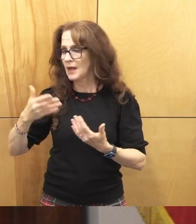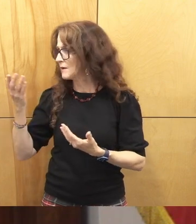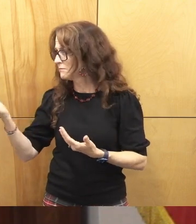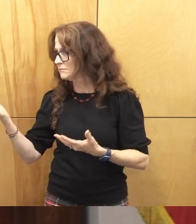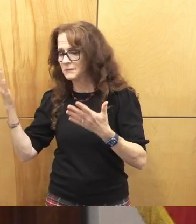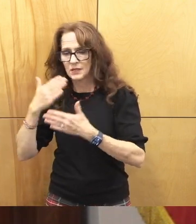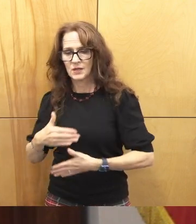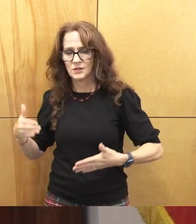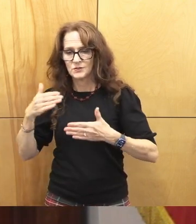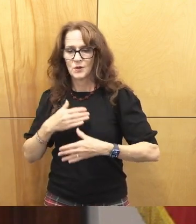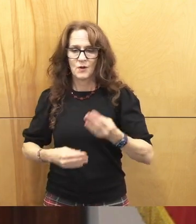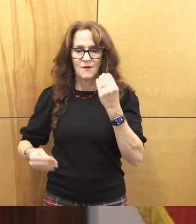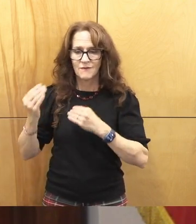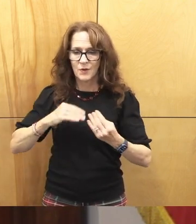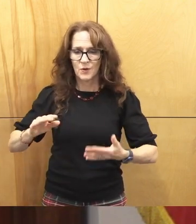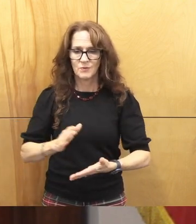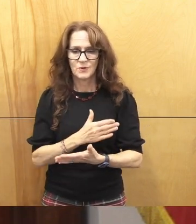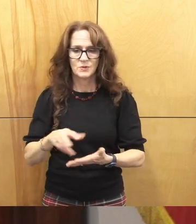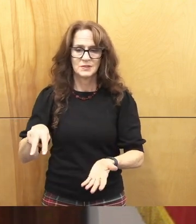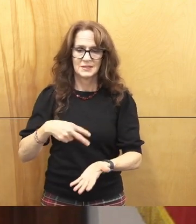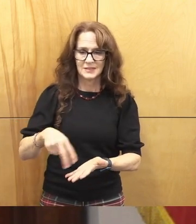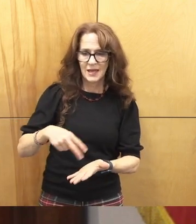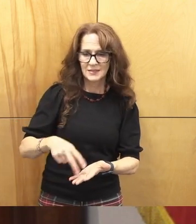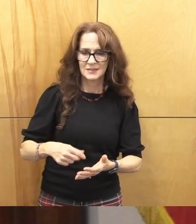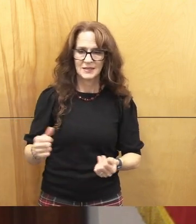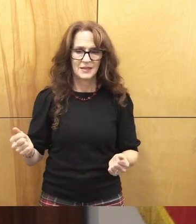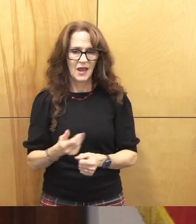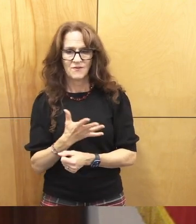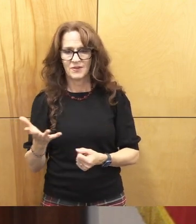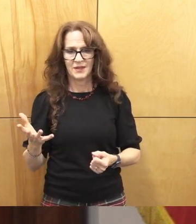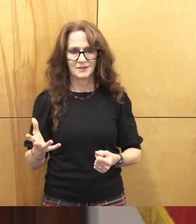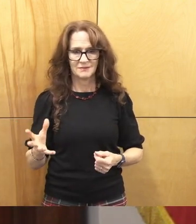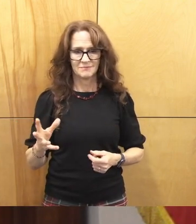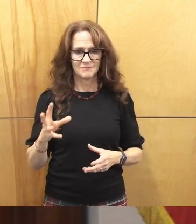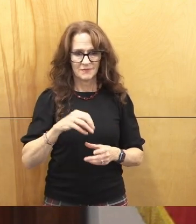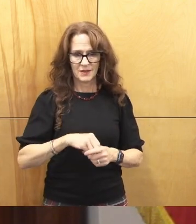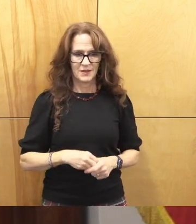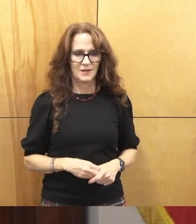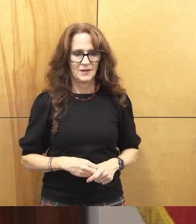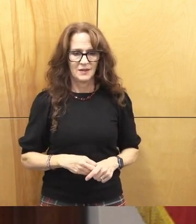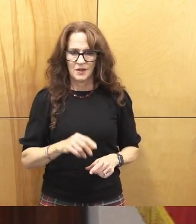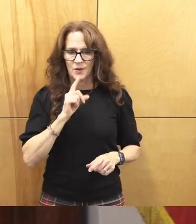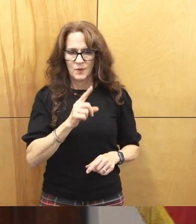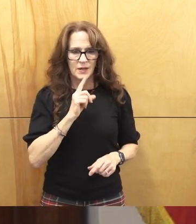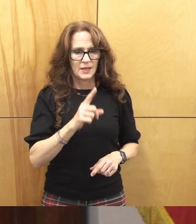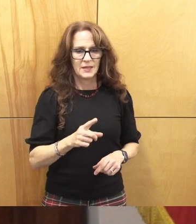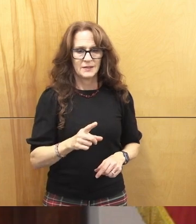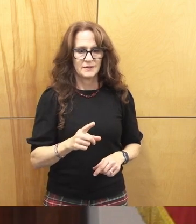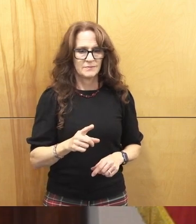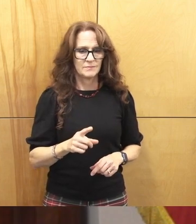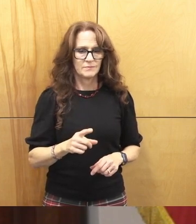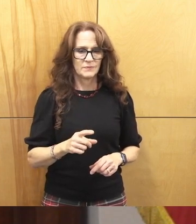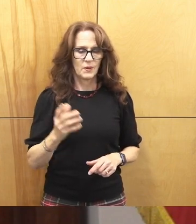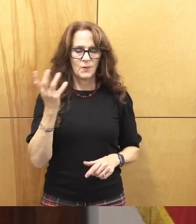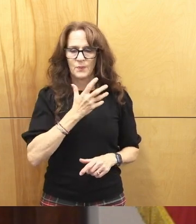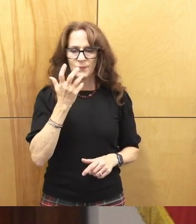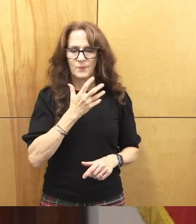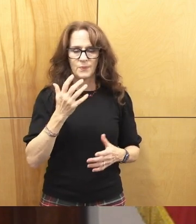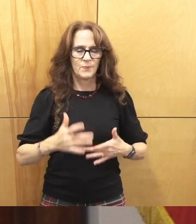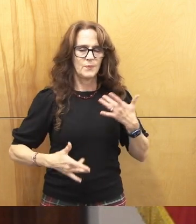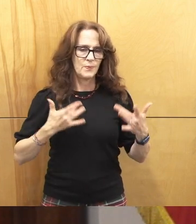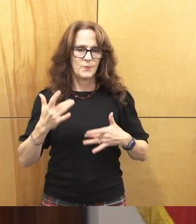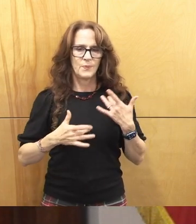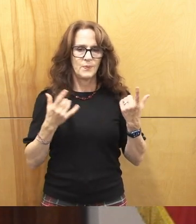enjoy food, music, dancing, everything else. Really, such a festive event. That